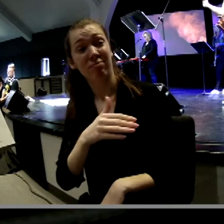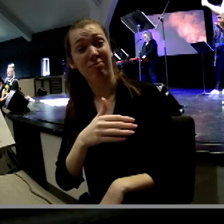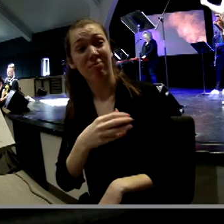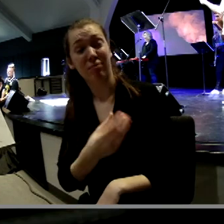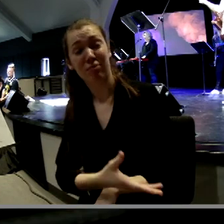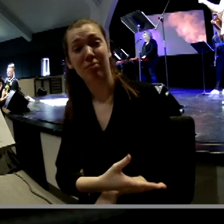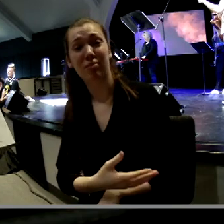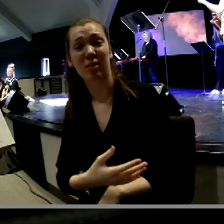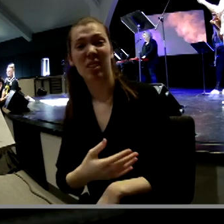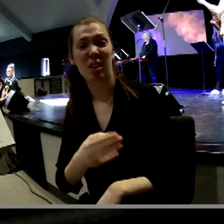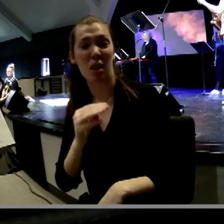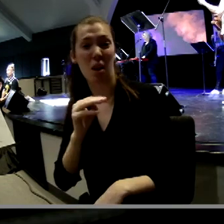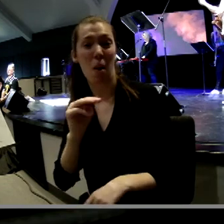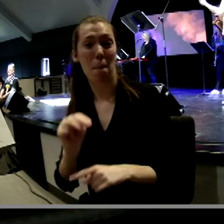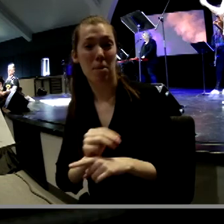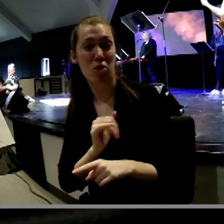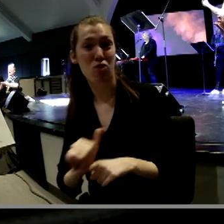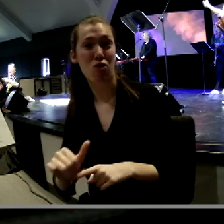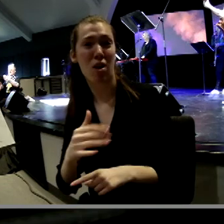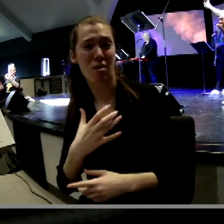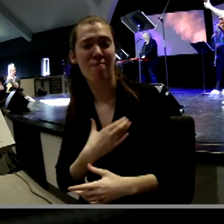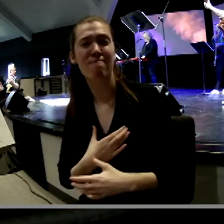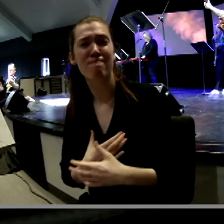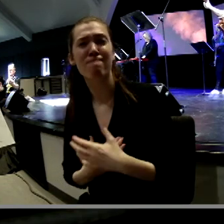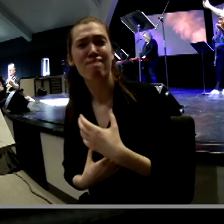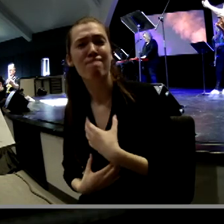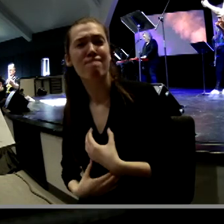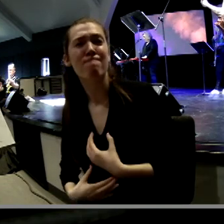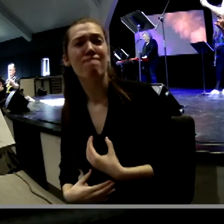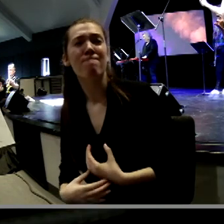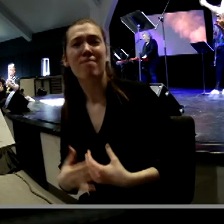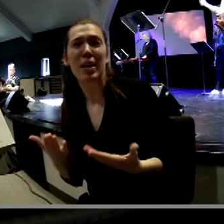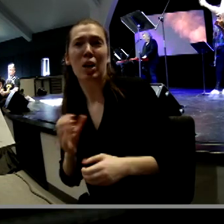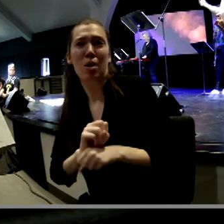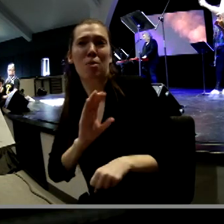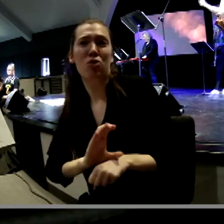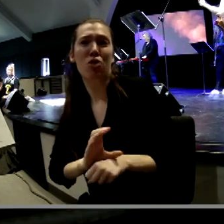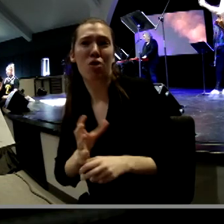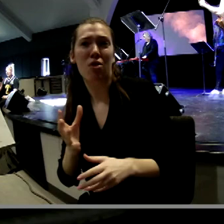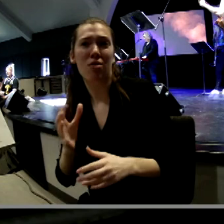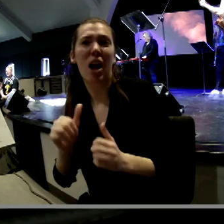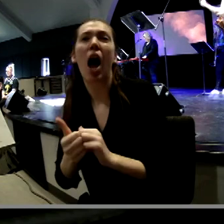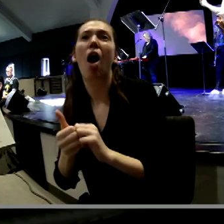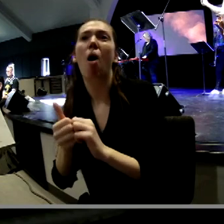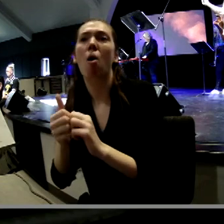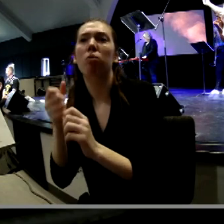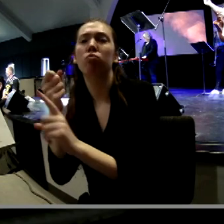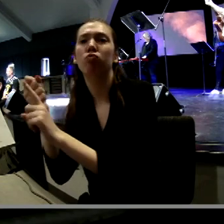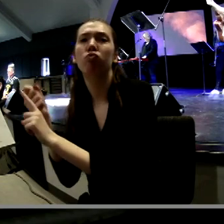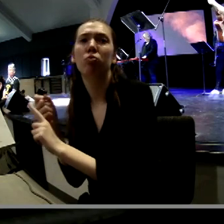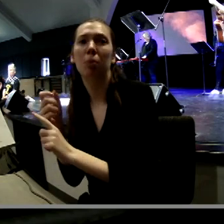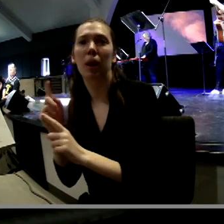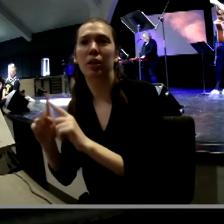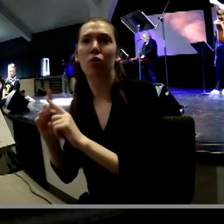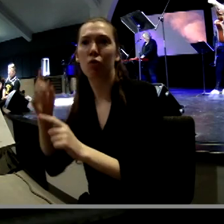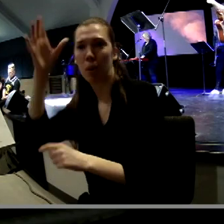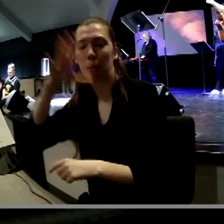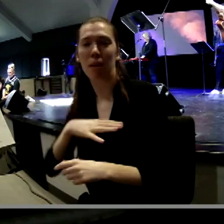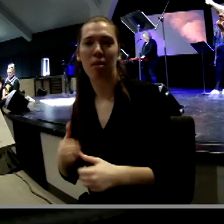at Summit when it comes to how we impact men's life specifically. There's people